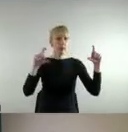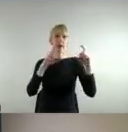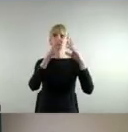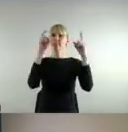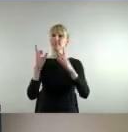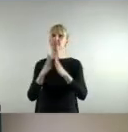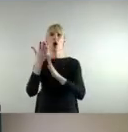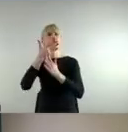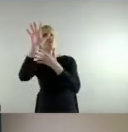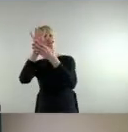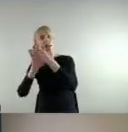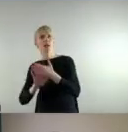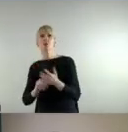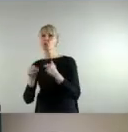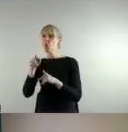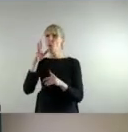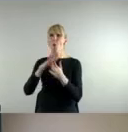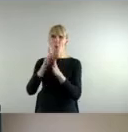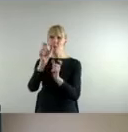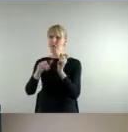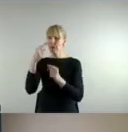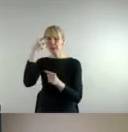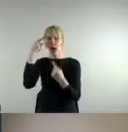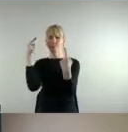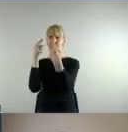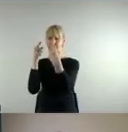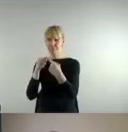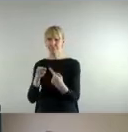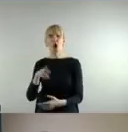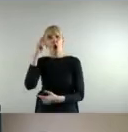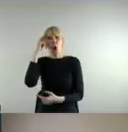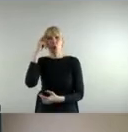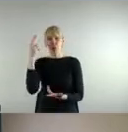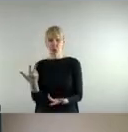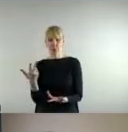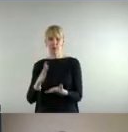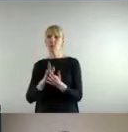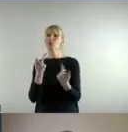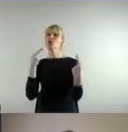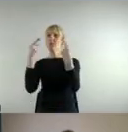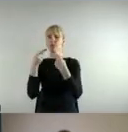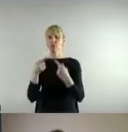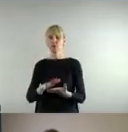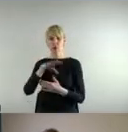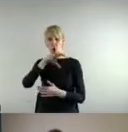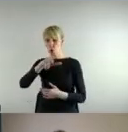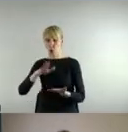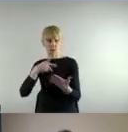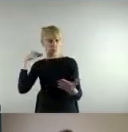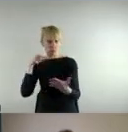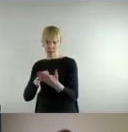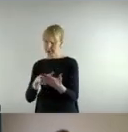produce adapted information to different groups in different languages. It's very important to reach out to the